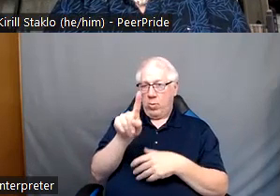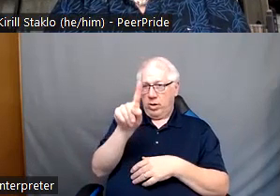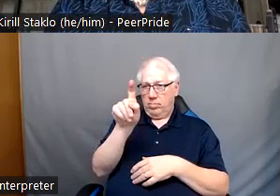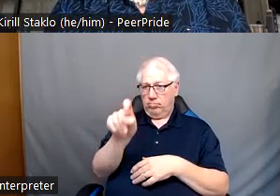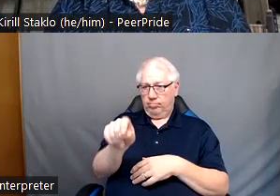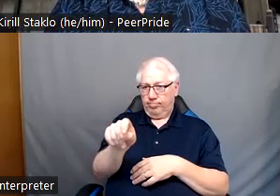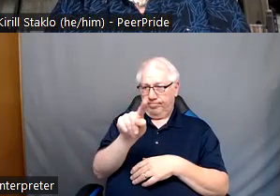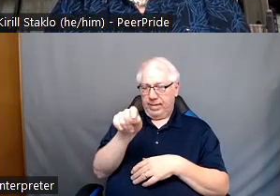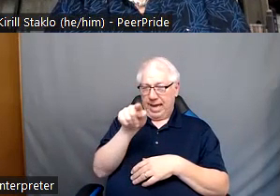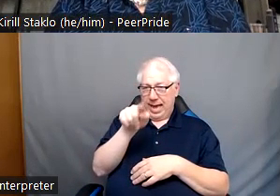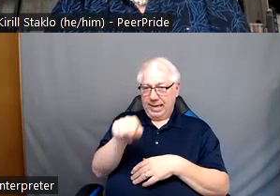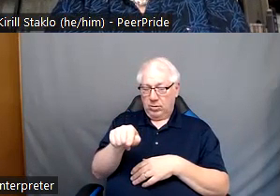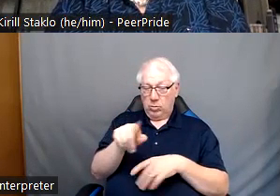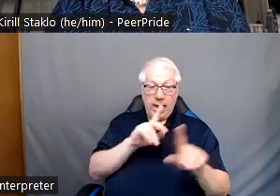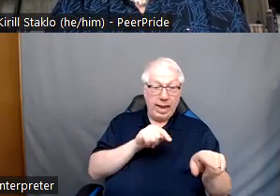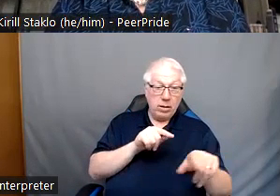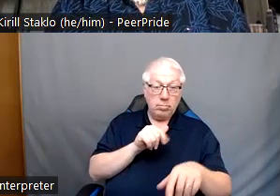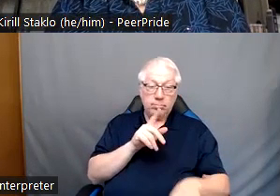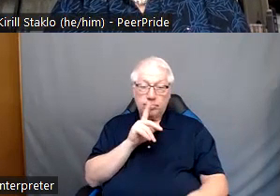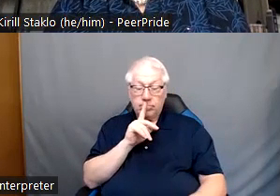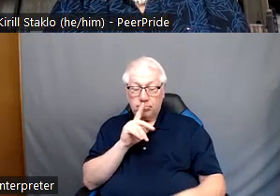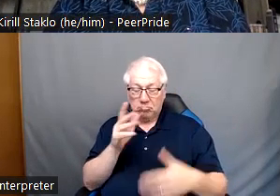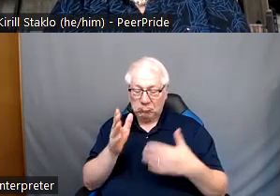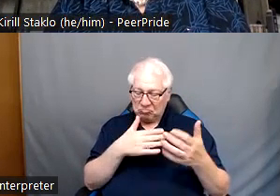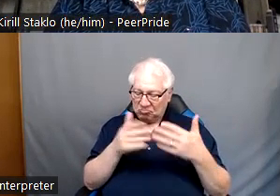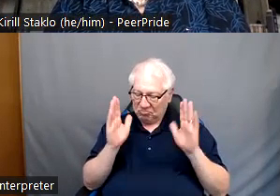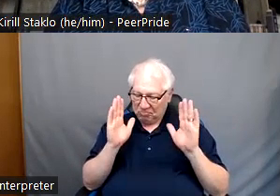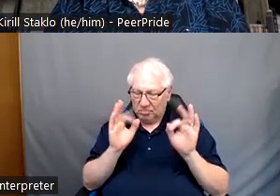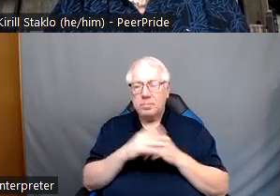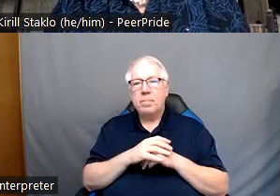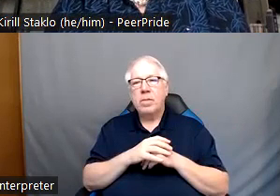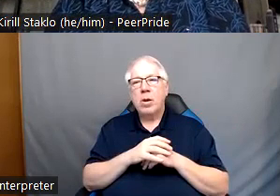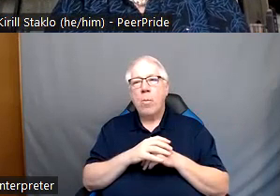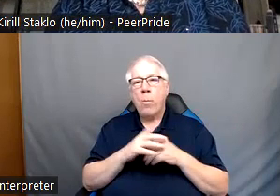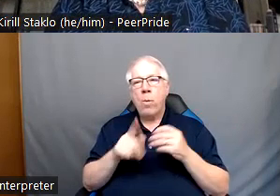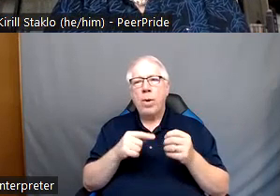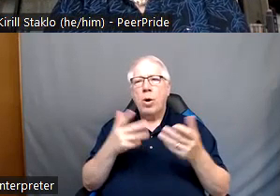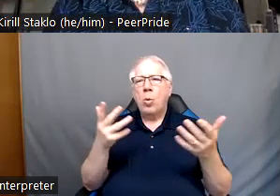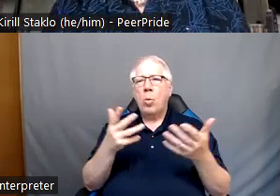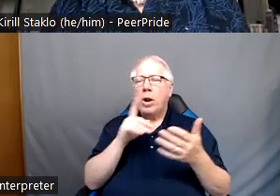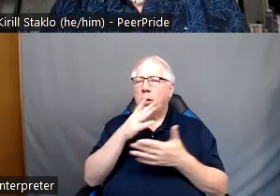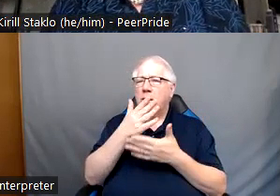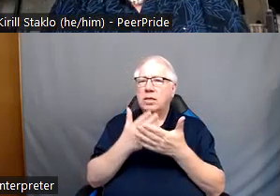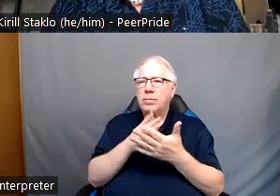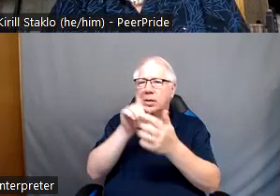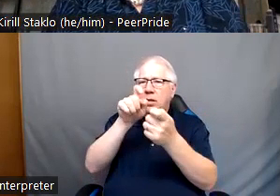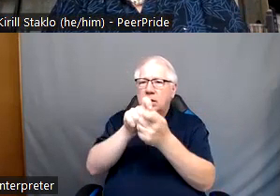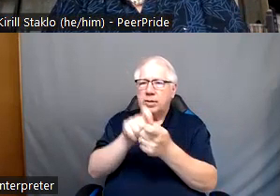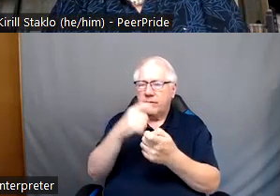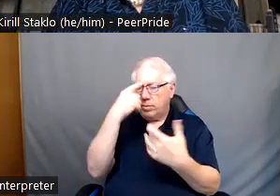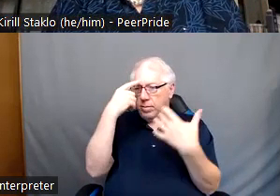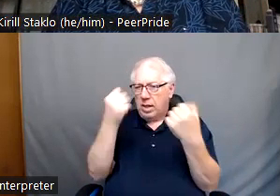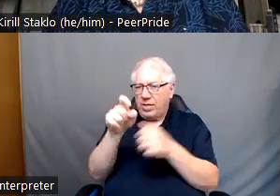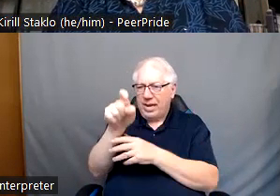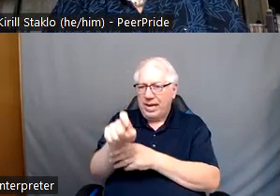to answer or not answer. We can go through about what are some specific mental health needs